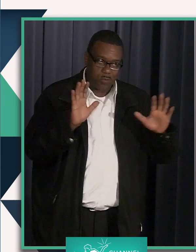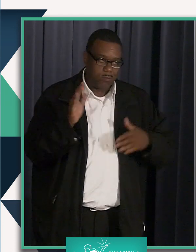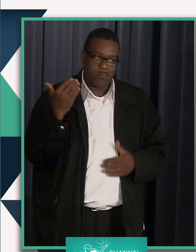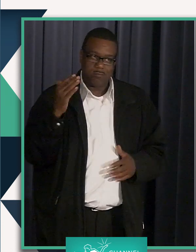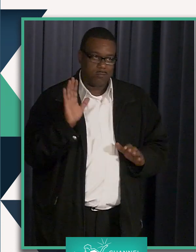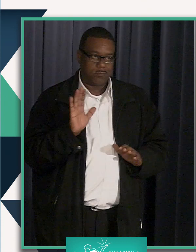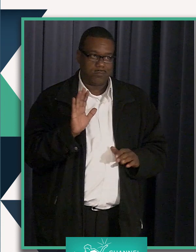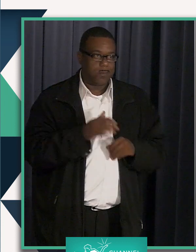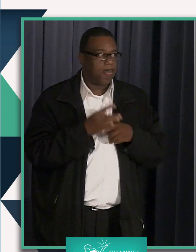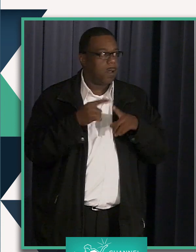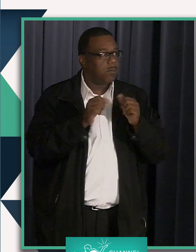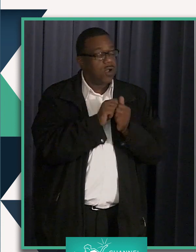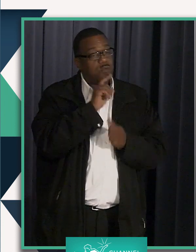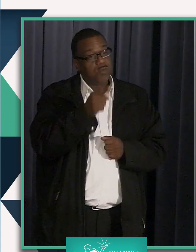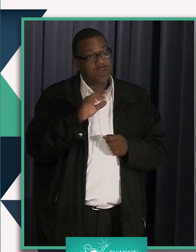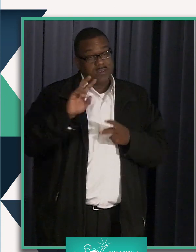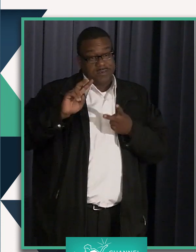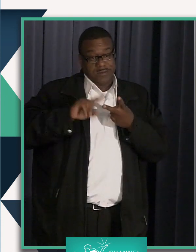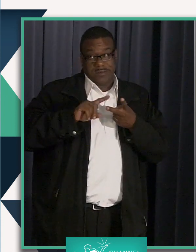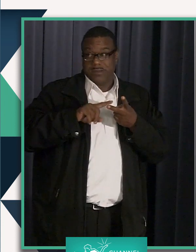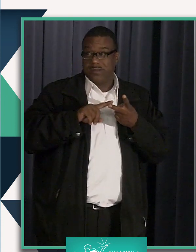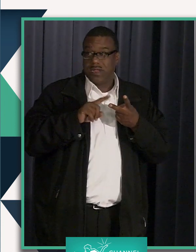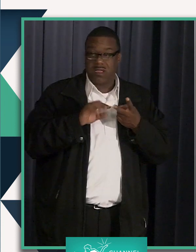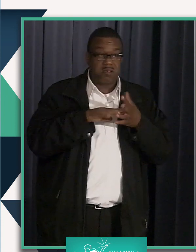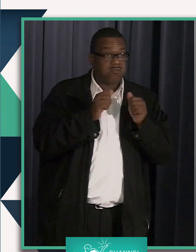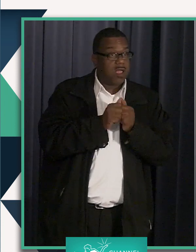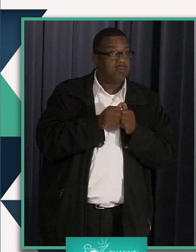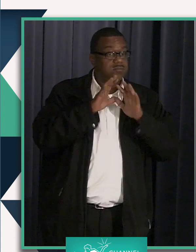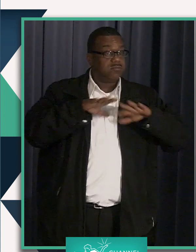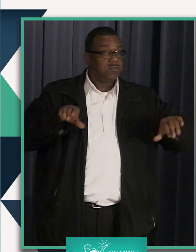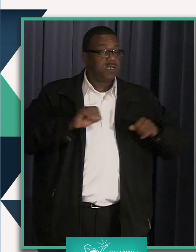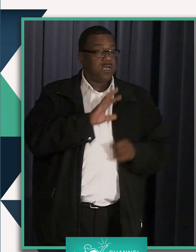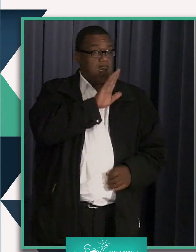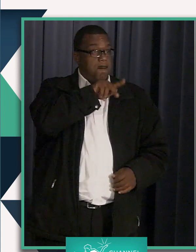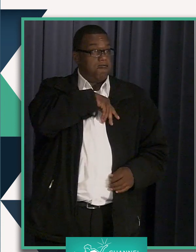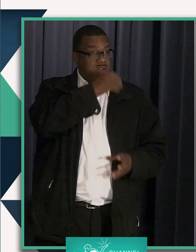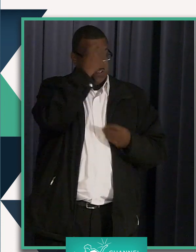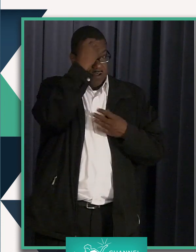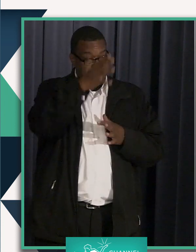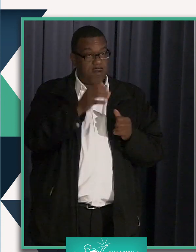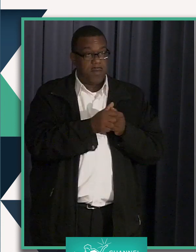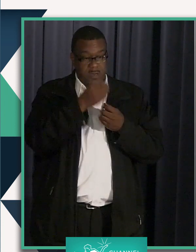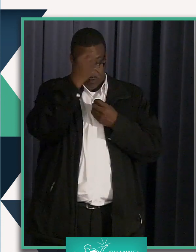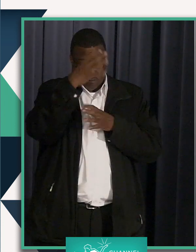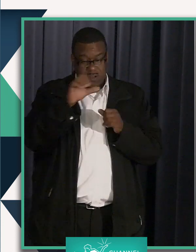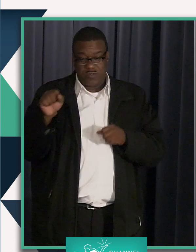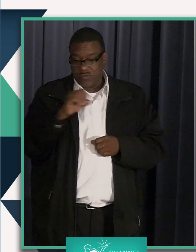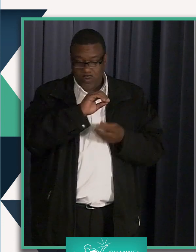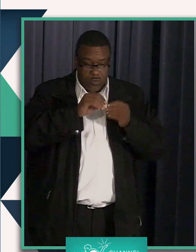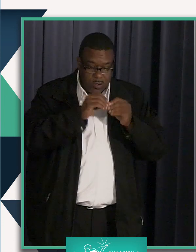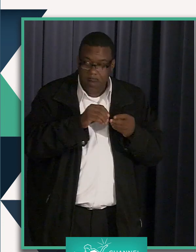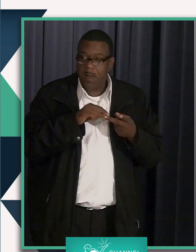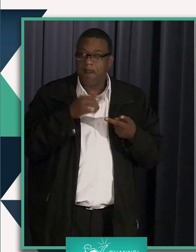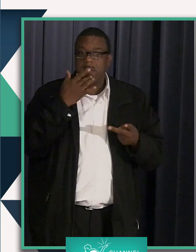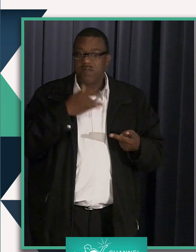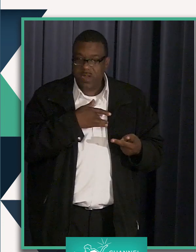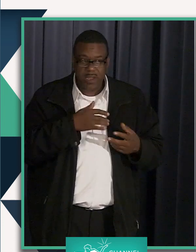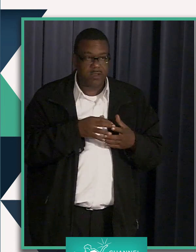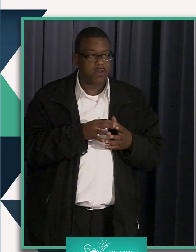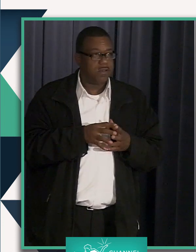secondly, you're exposing those children's personal information, Social Security number, birth date, and so